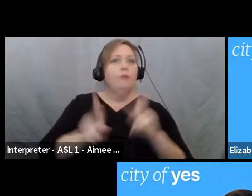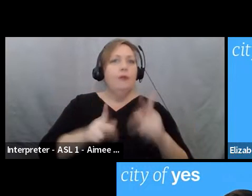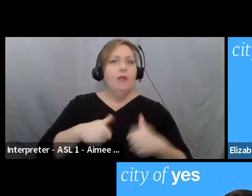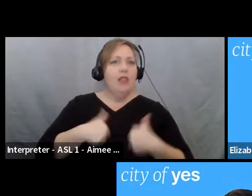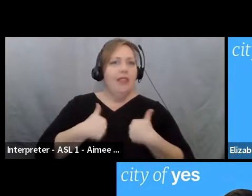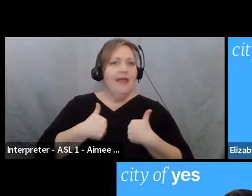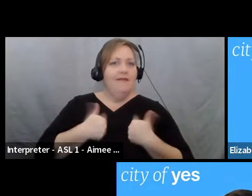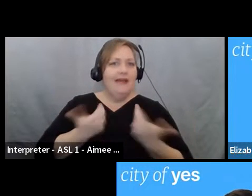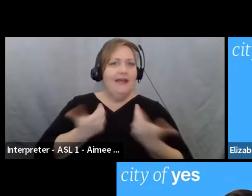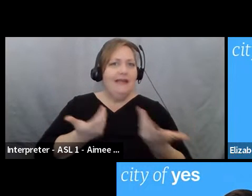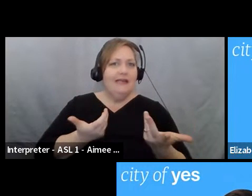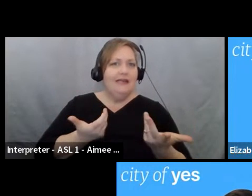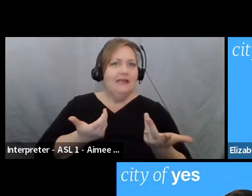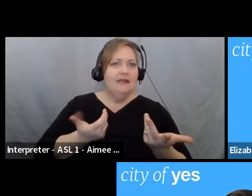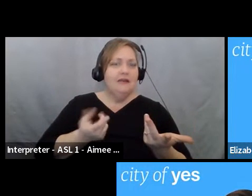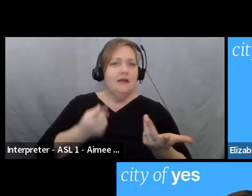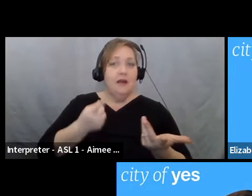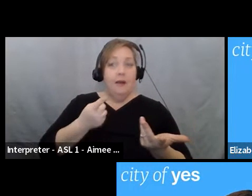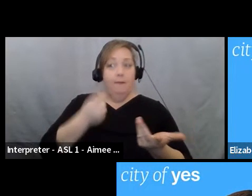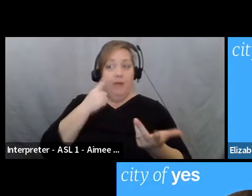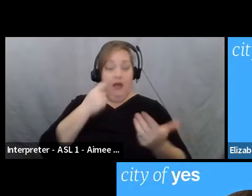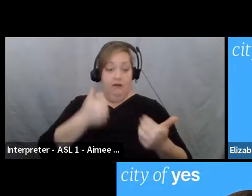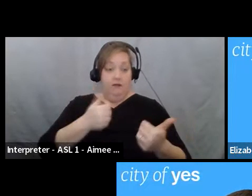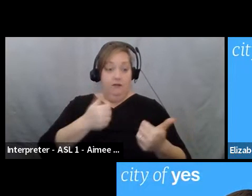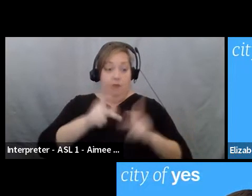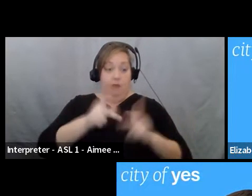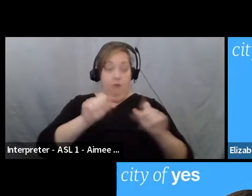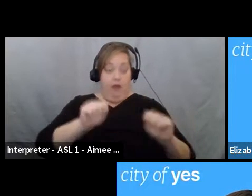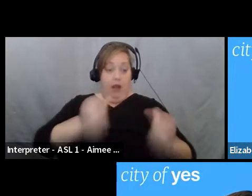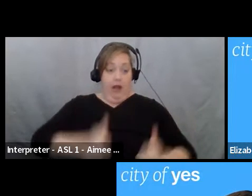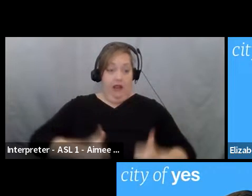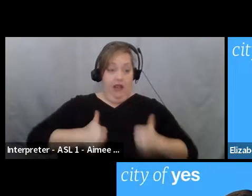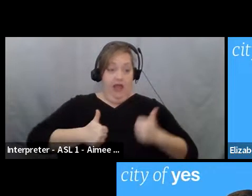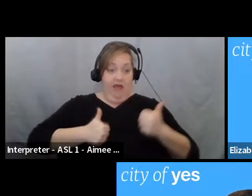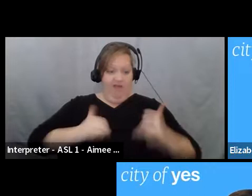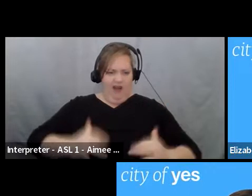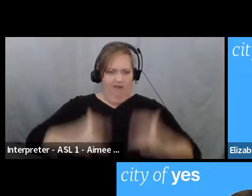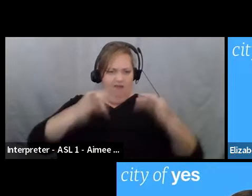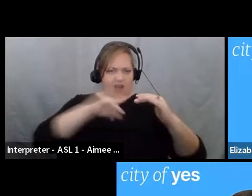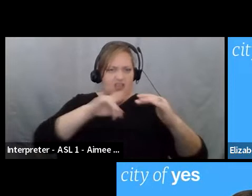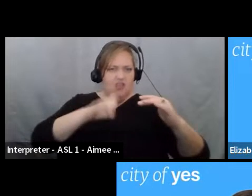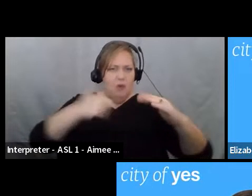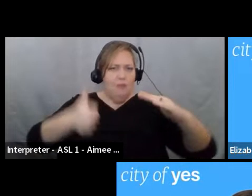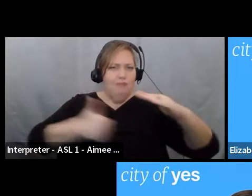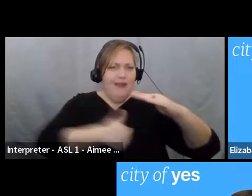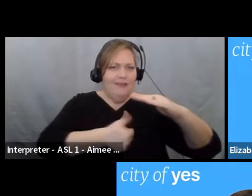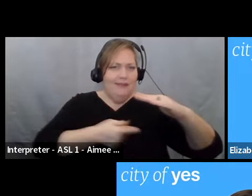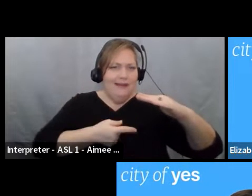in, because it's inhabitable for people to live in a flood zone in a basement.